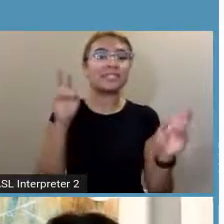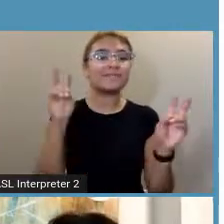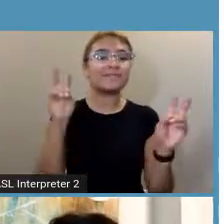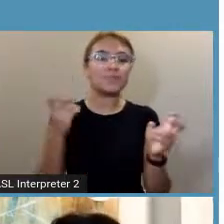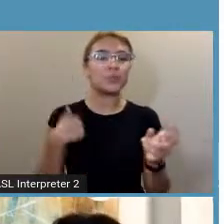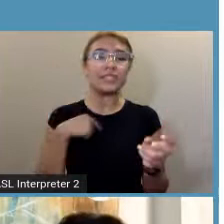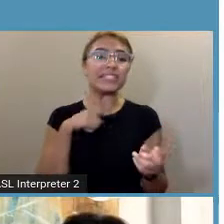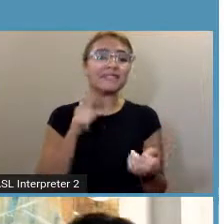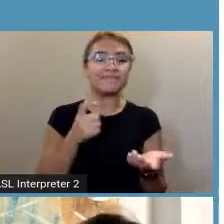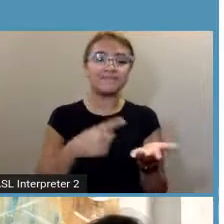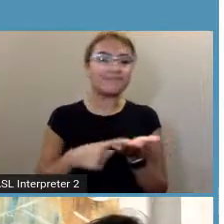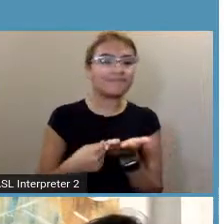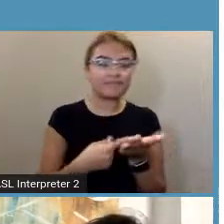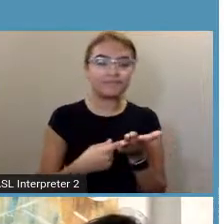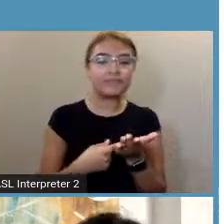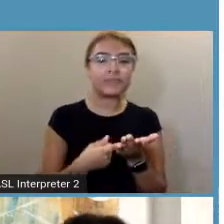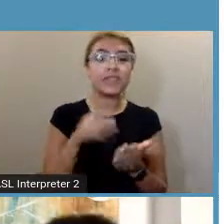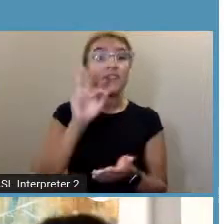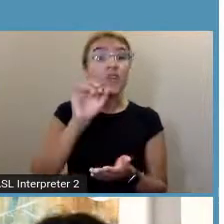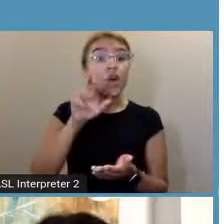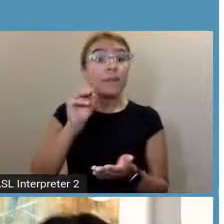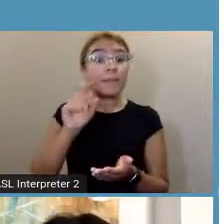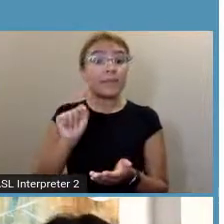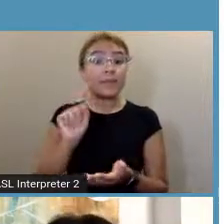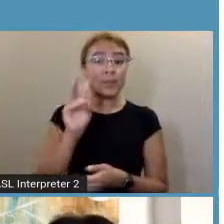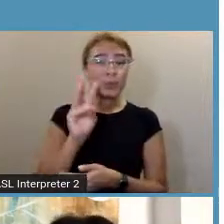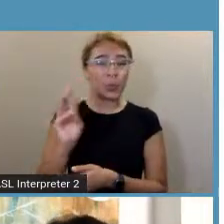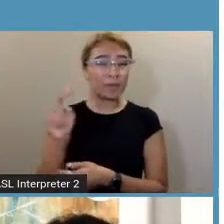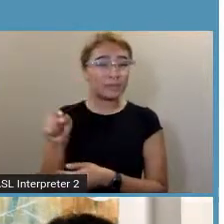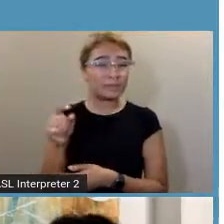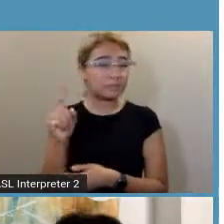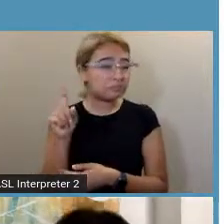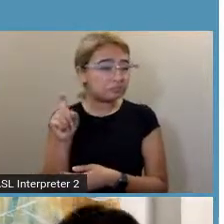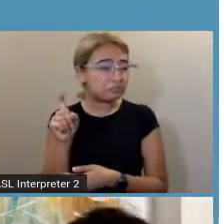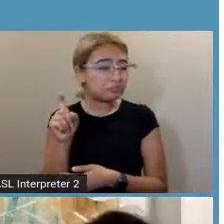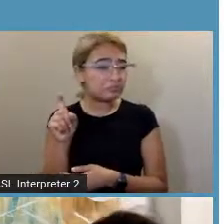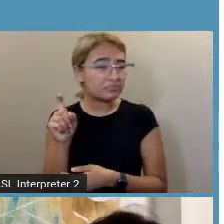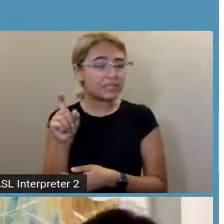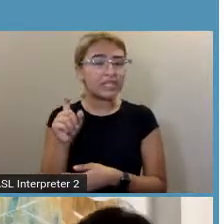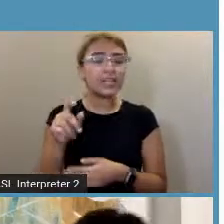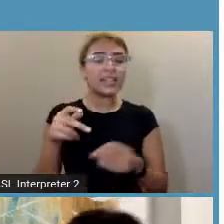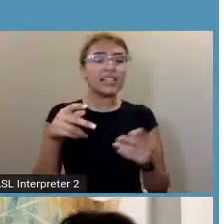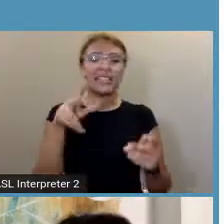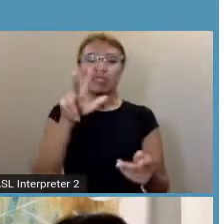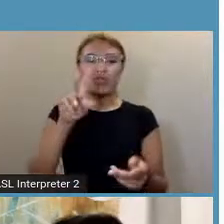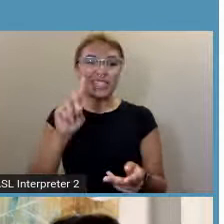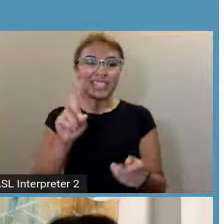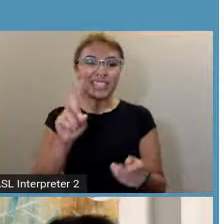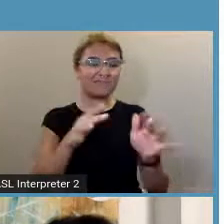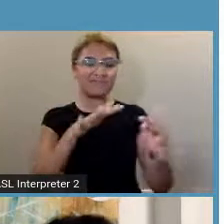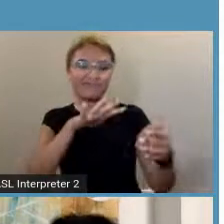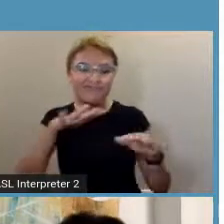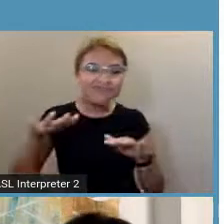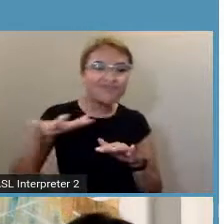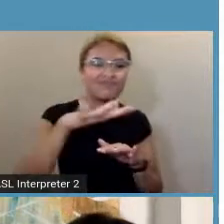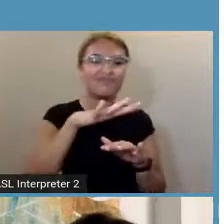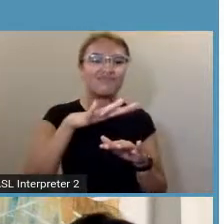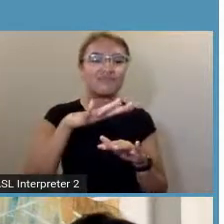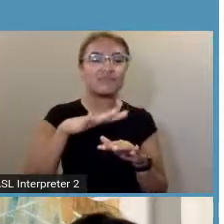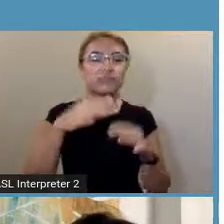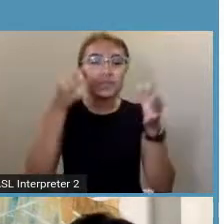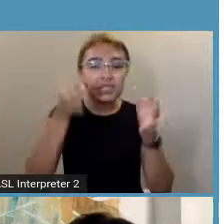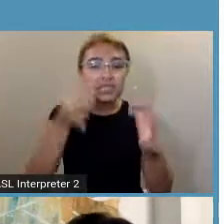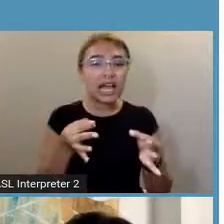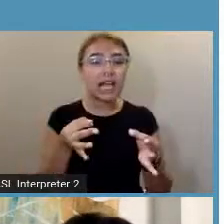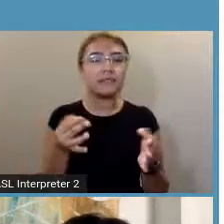choosing a format. Will it be a website? Will it be a 3D space? What will it be? Then determining investment. What do